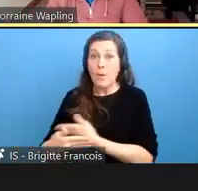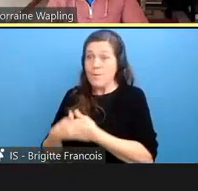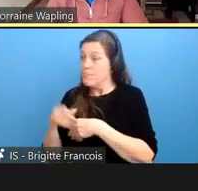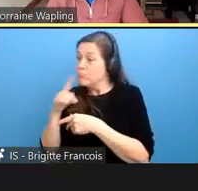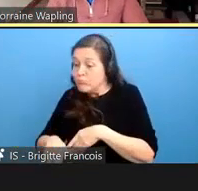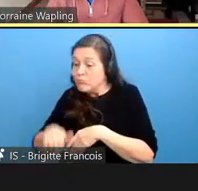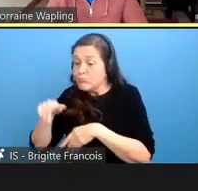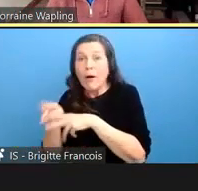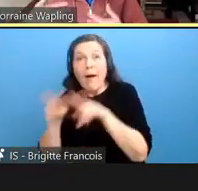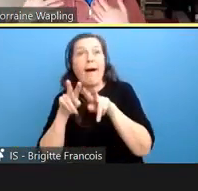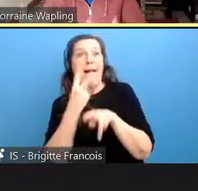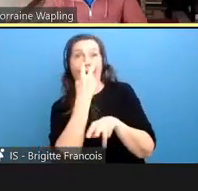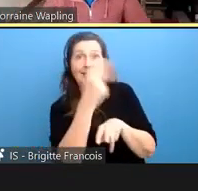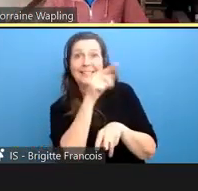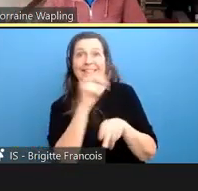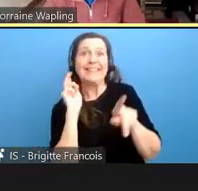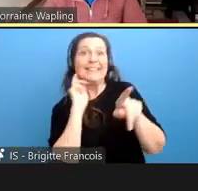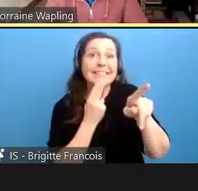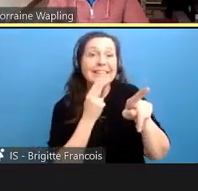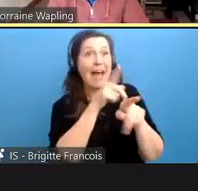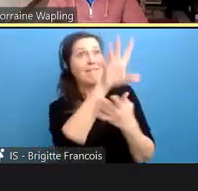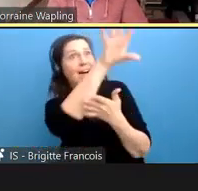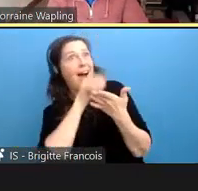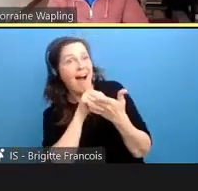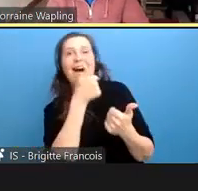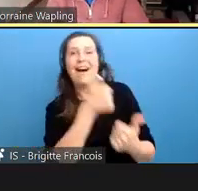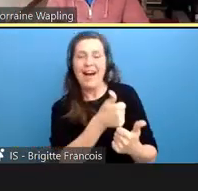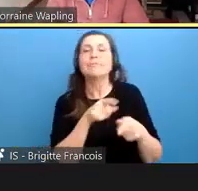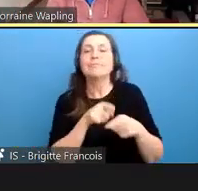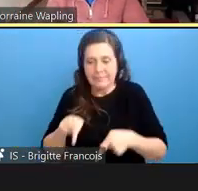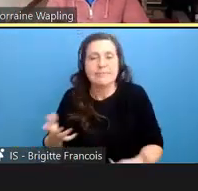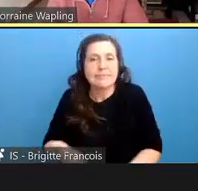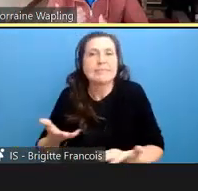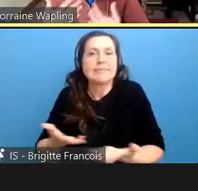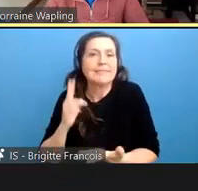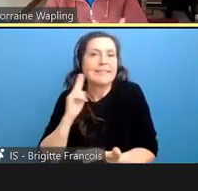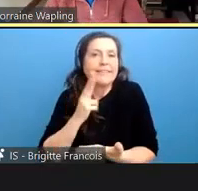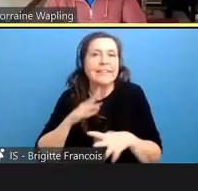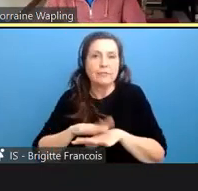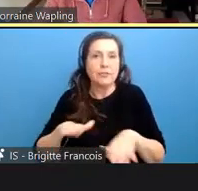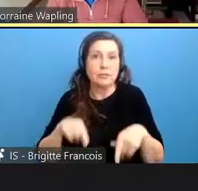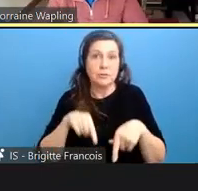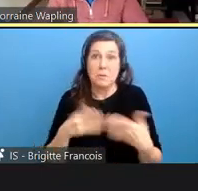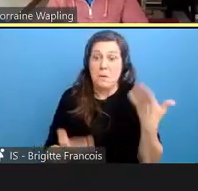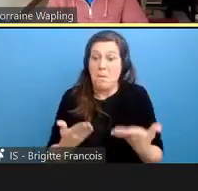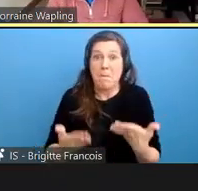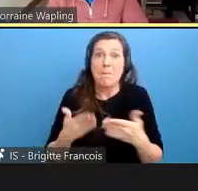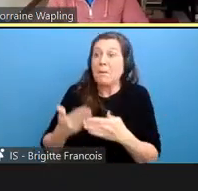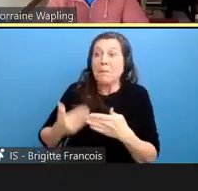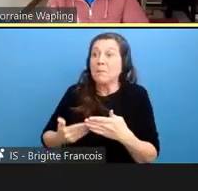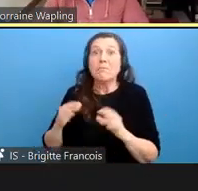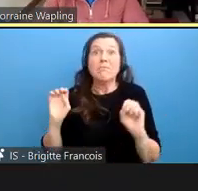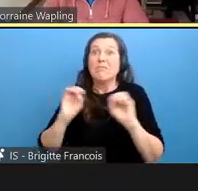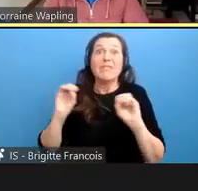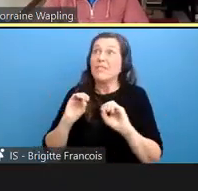education programs, that again can help to encourage deaf children who haven't been exposed to accessible